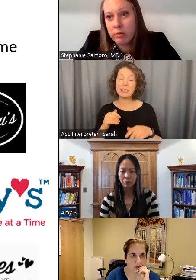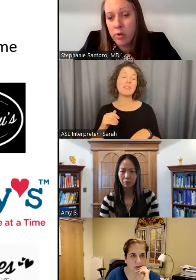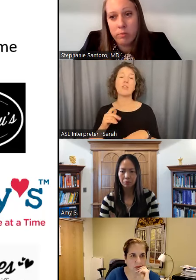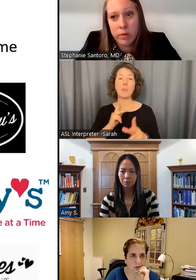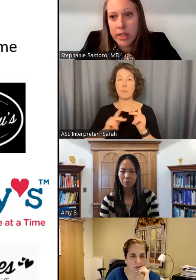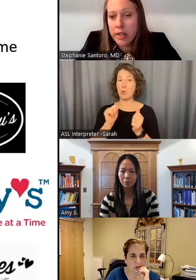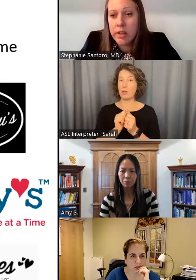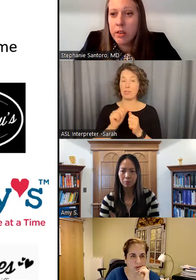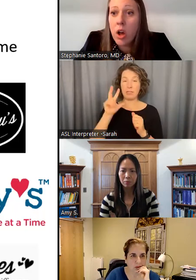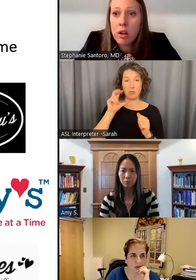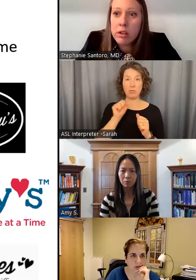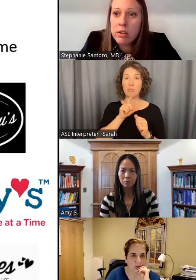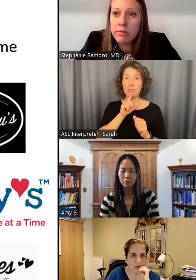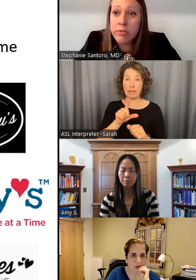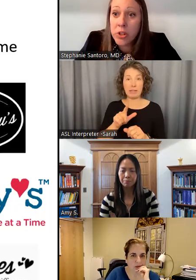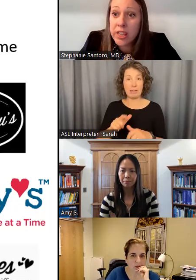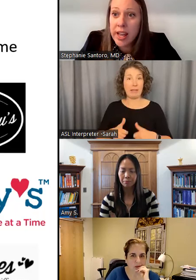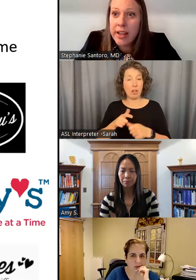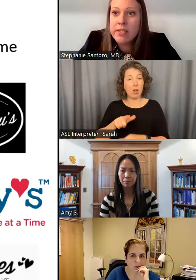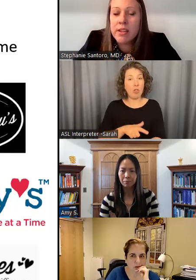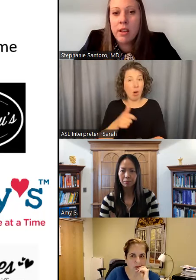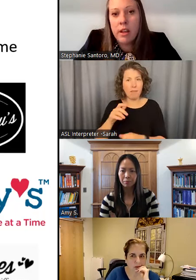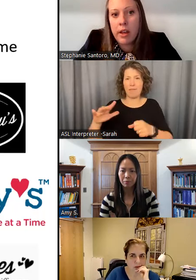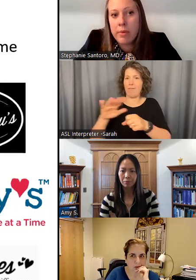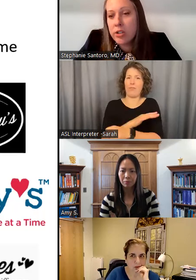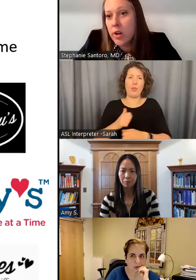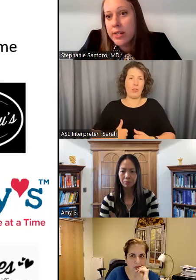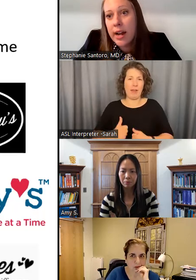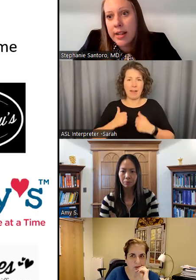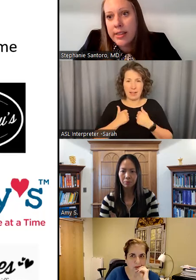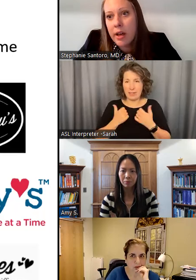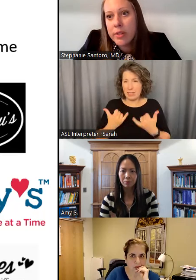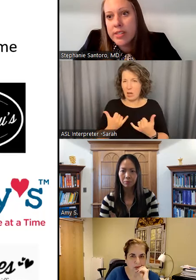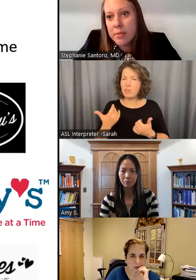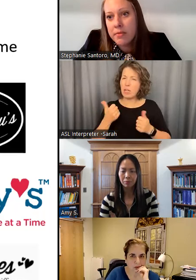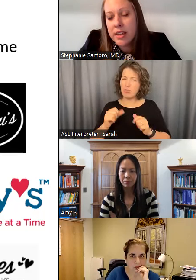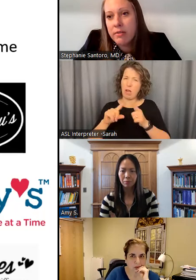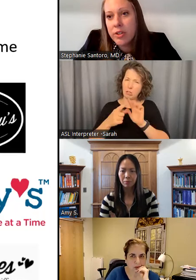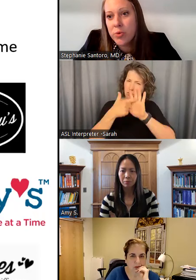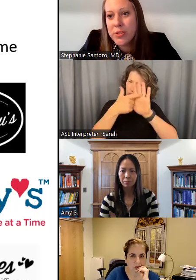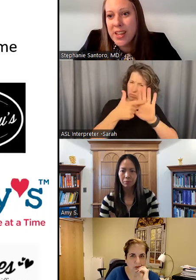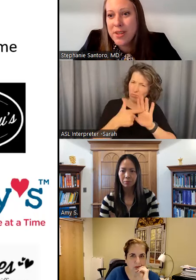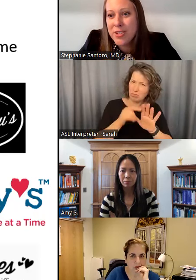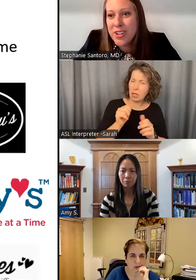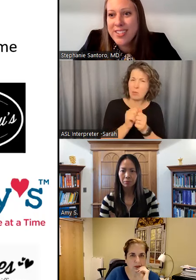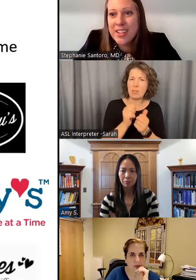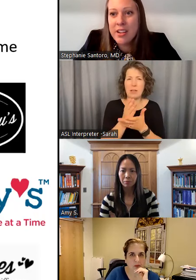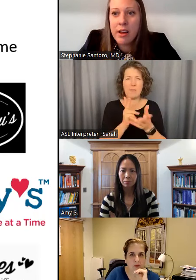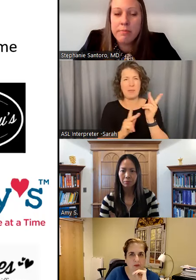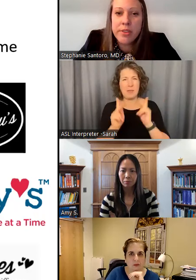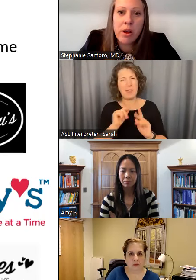are, really living long, full lives. And I tried to highlight that with some of the individuals I